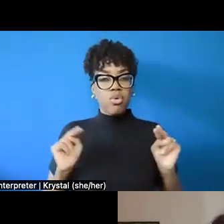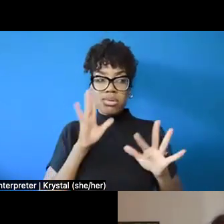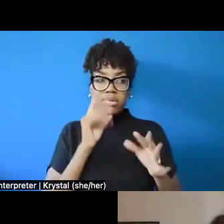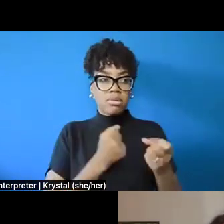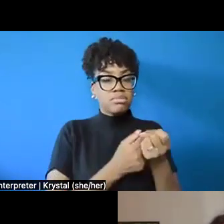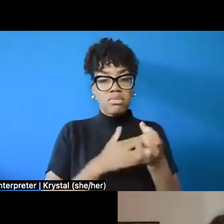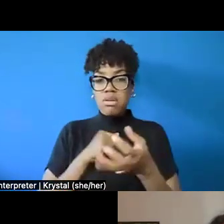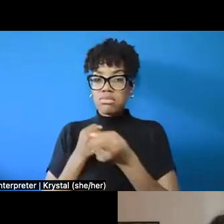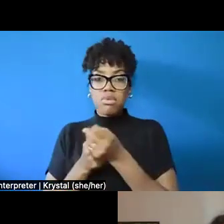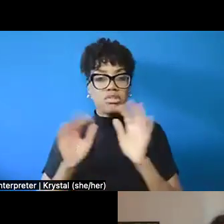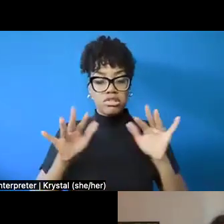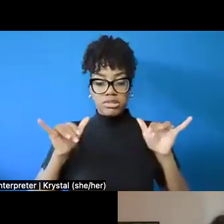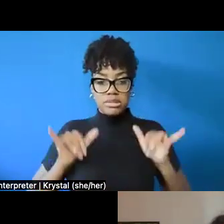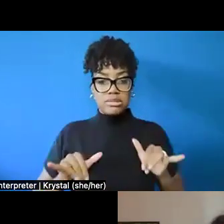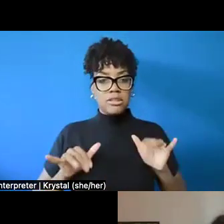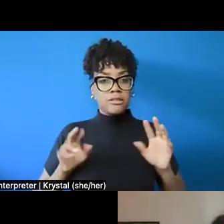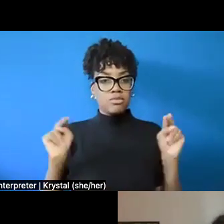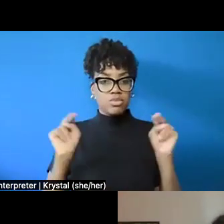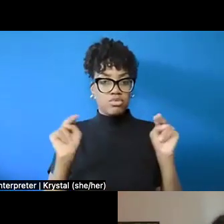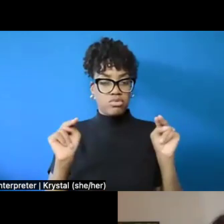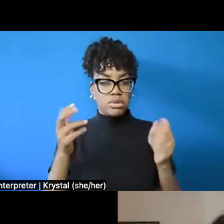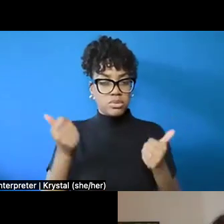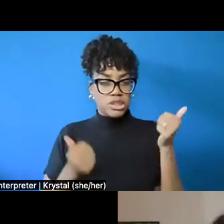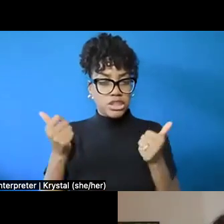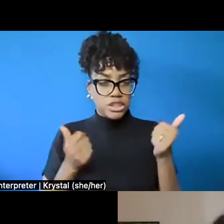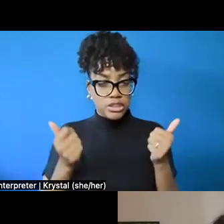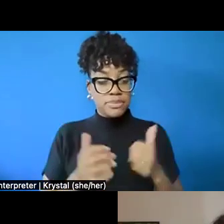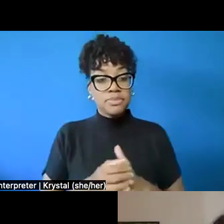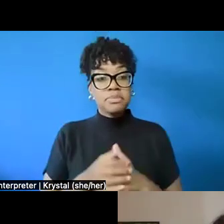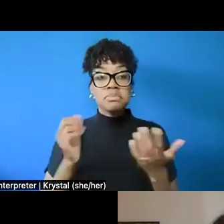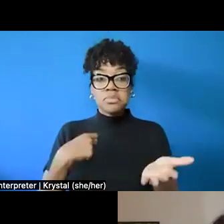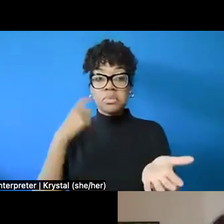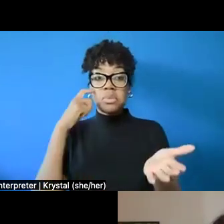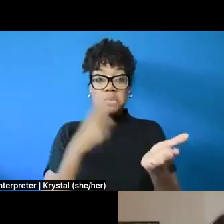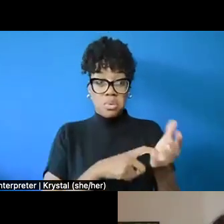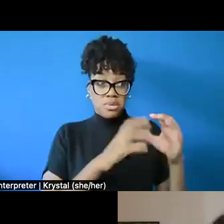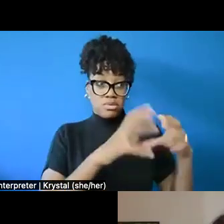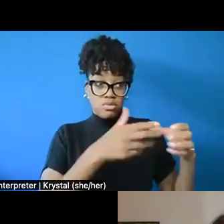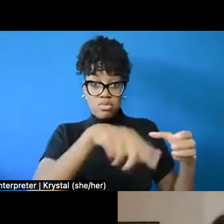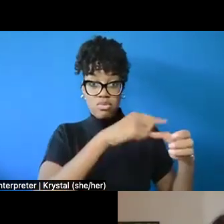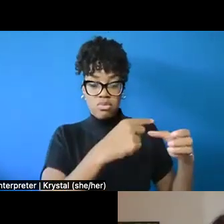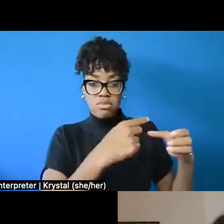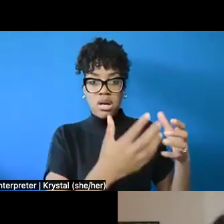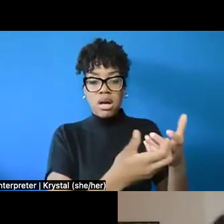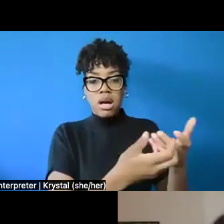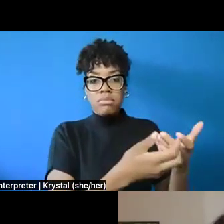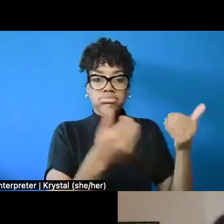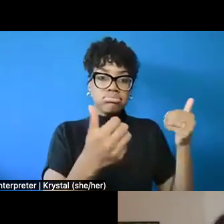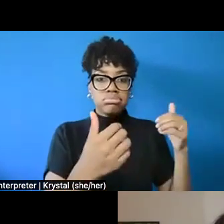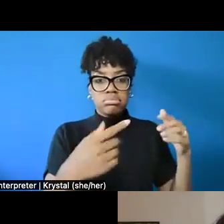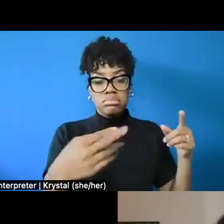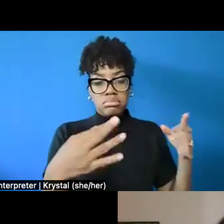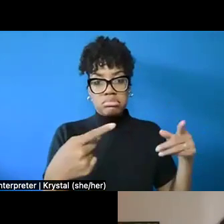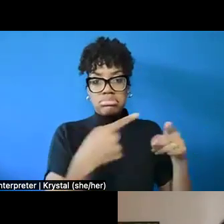were better, right? So there was a rift in the Haudenosaunee Confederacy, and among the Cherokee themselves, Nanyehi wanted to sort of